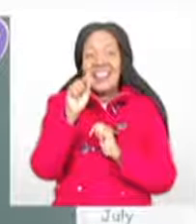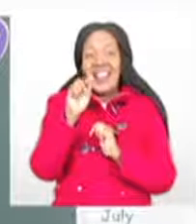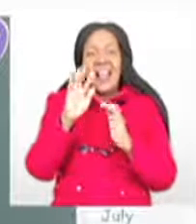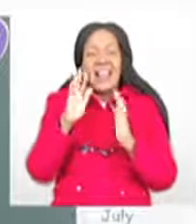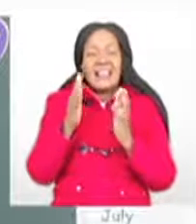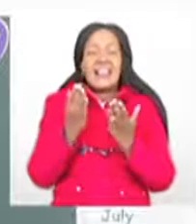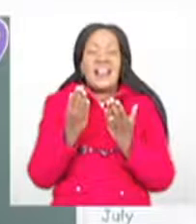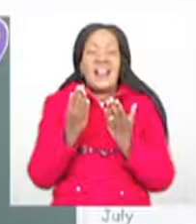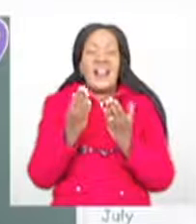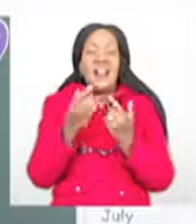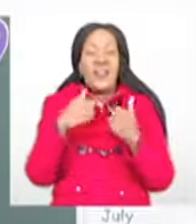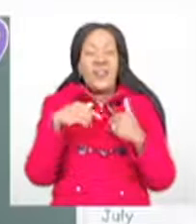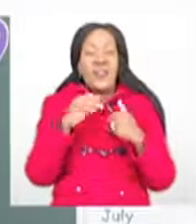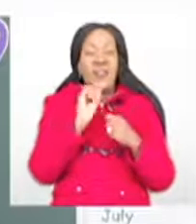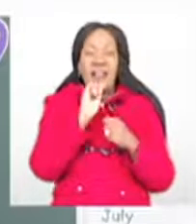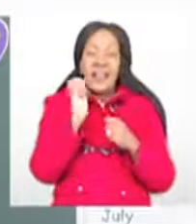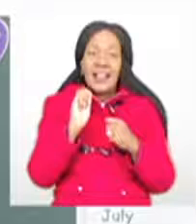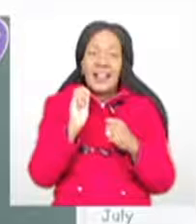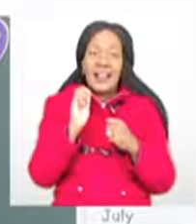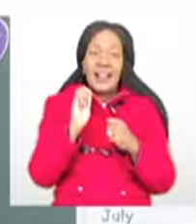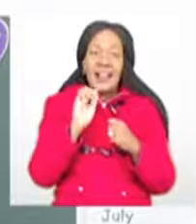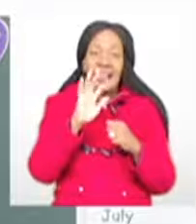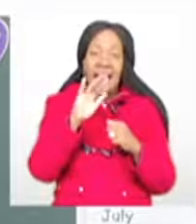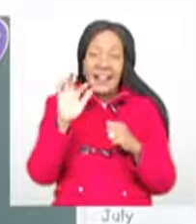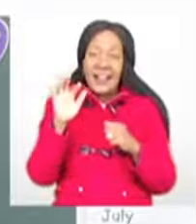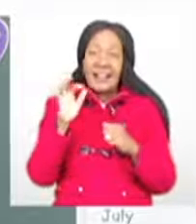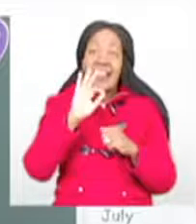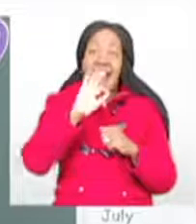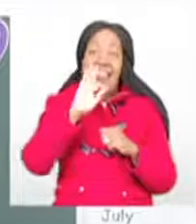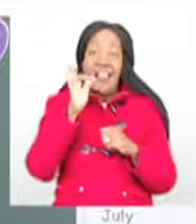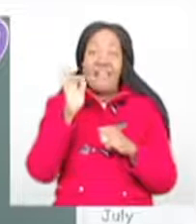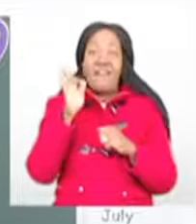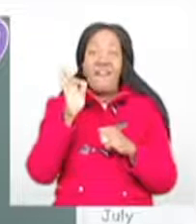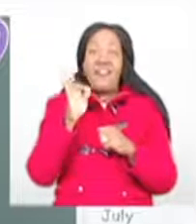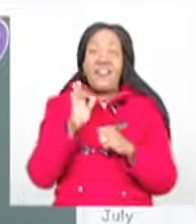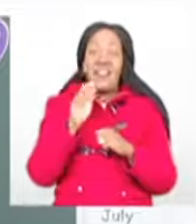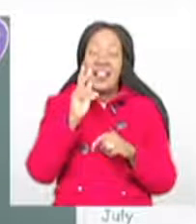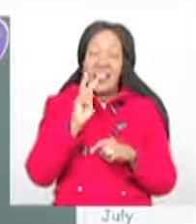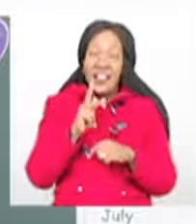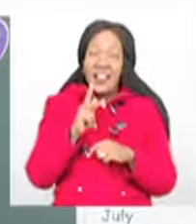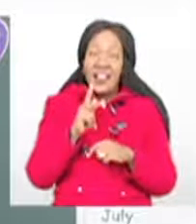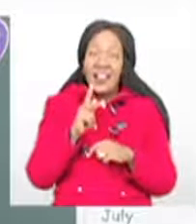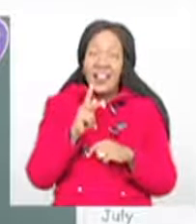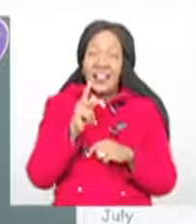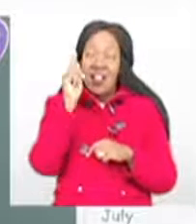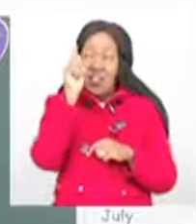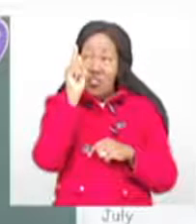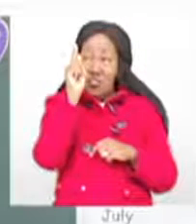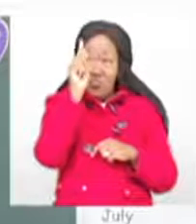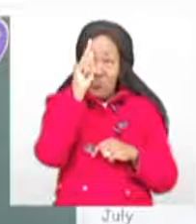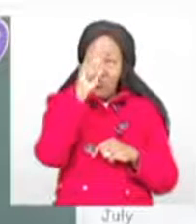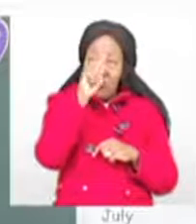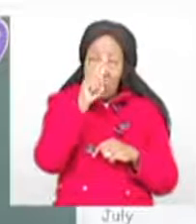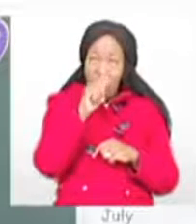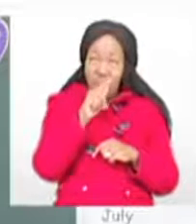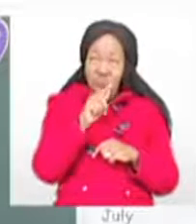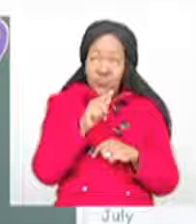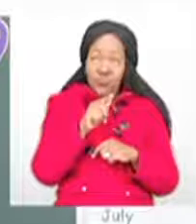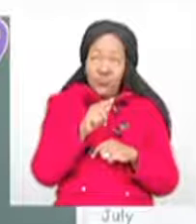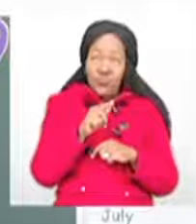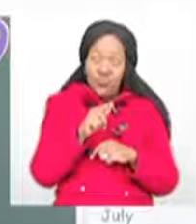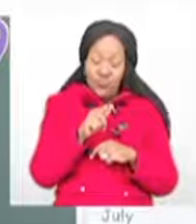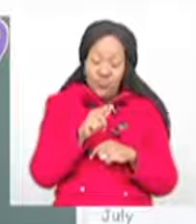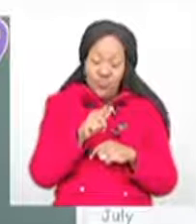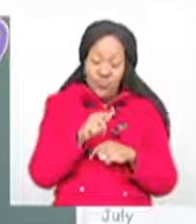we form letter F. I will do it once more. Let's curve up a little and